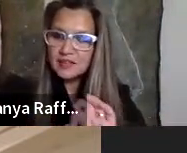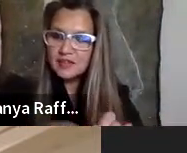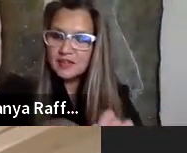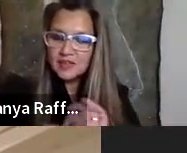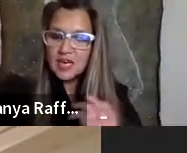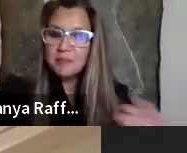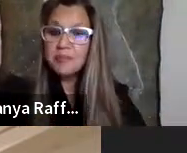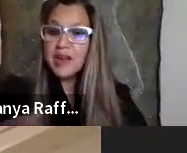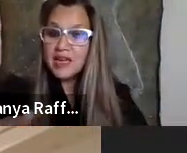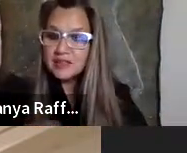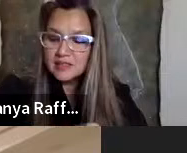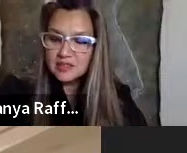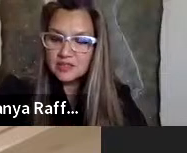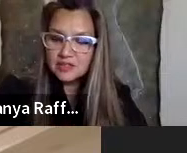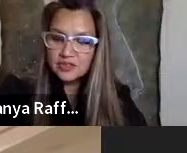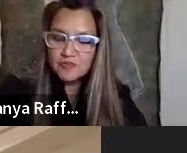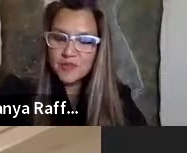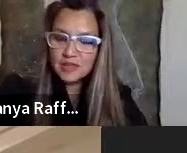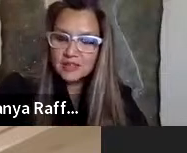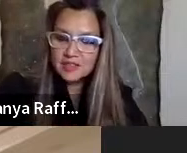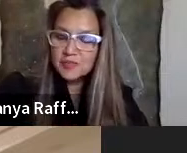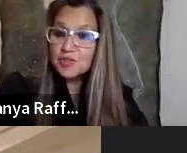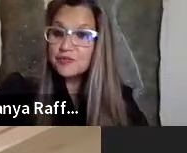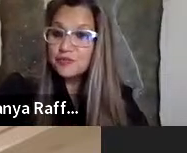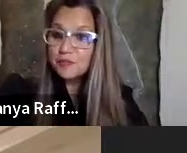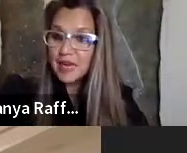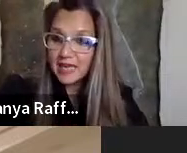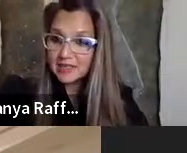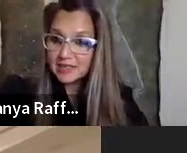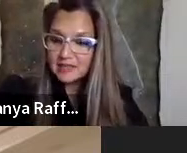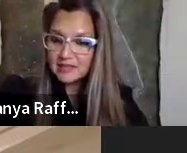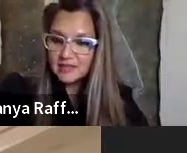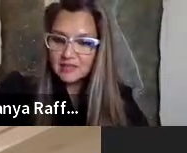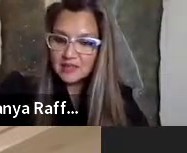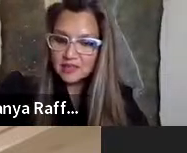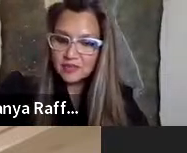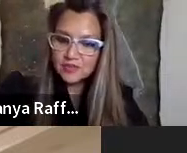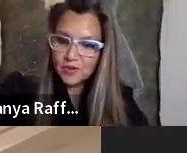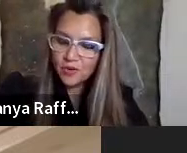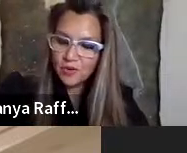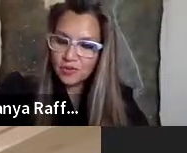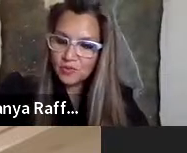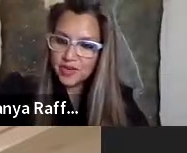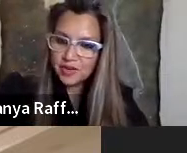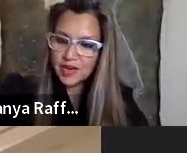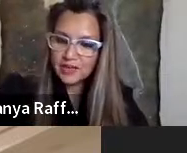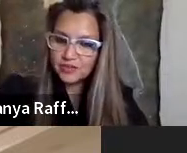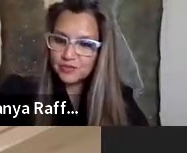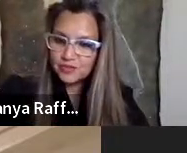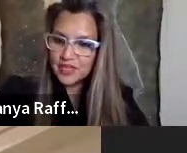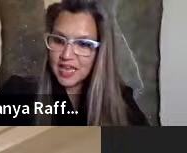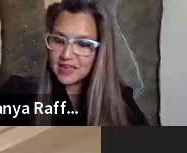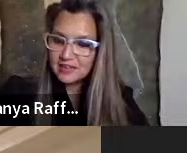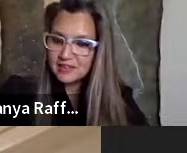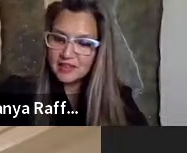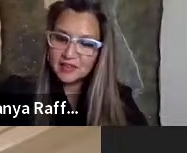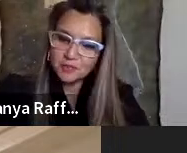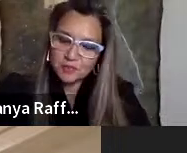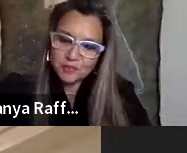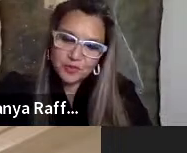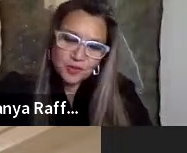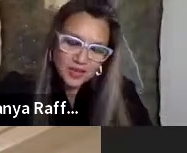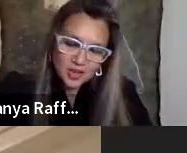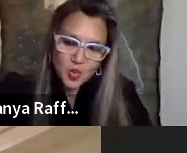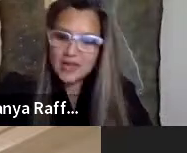and then braided to make this beautiful plait that goes all the way right through to the end.